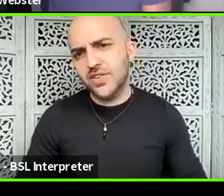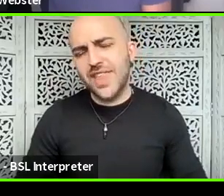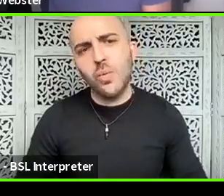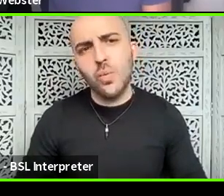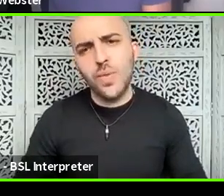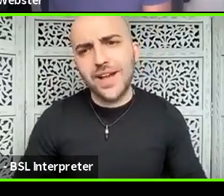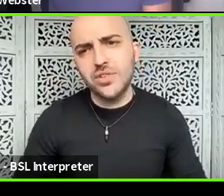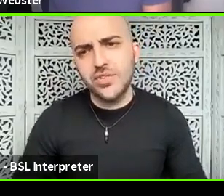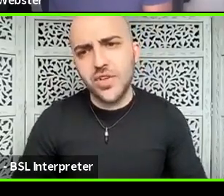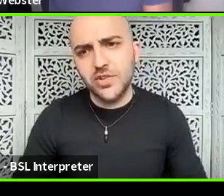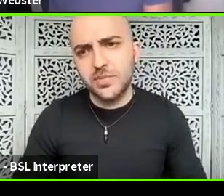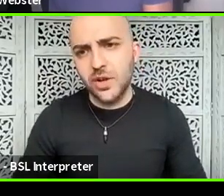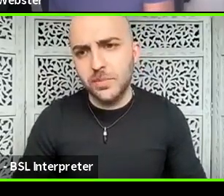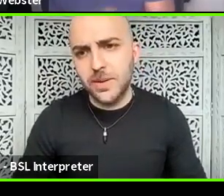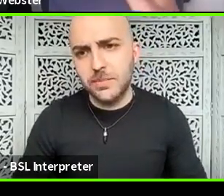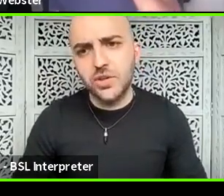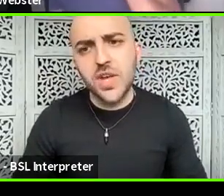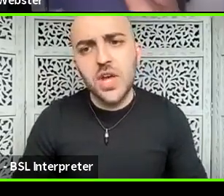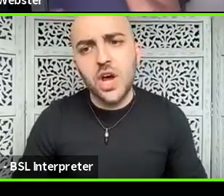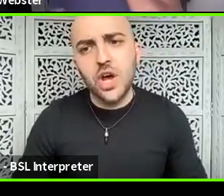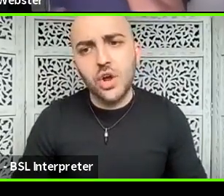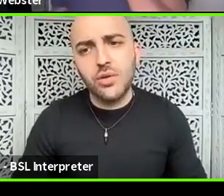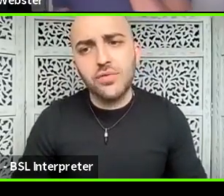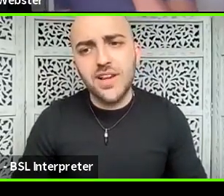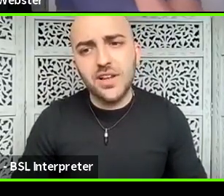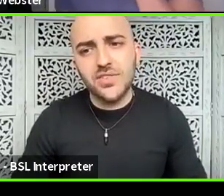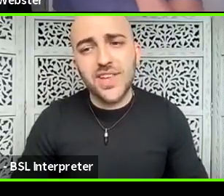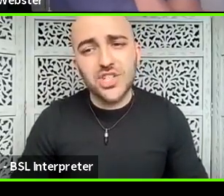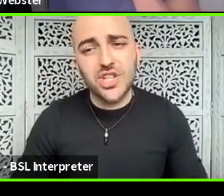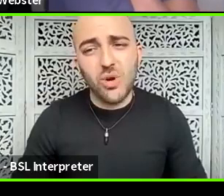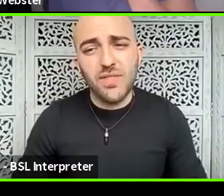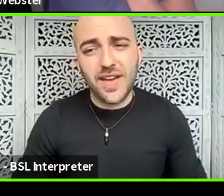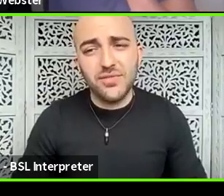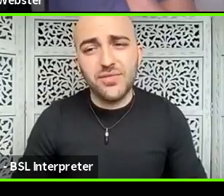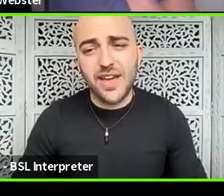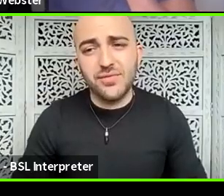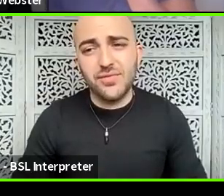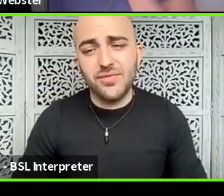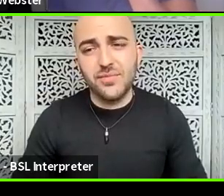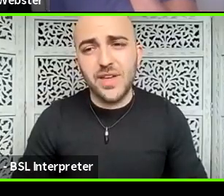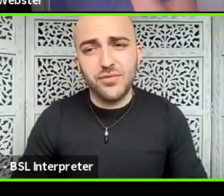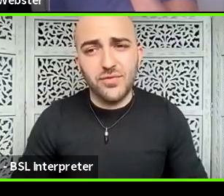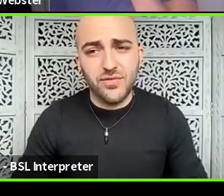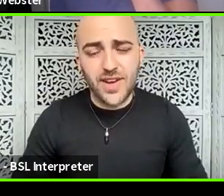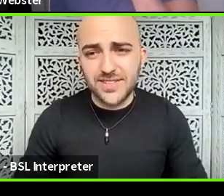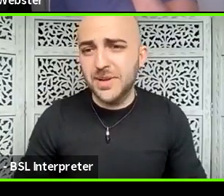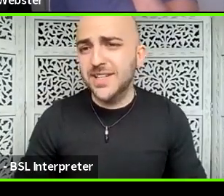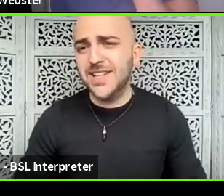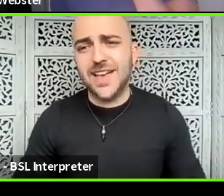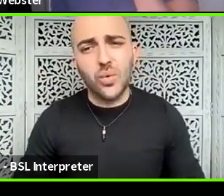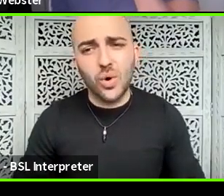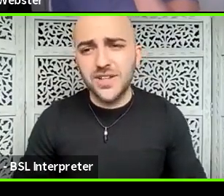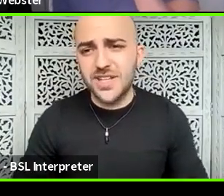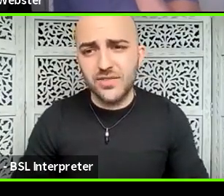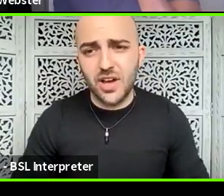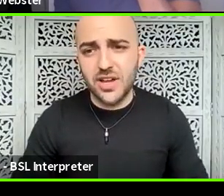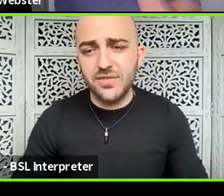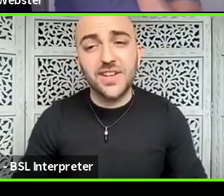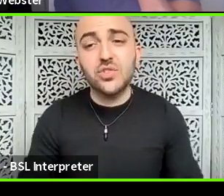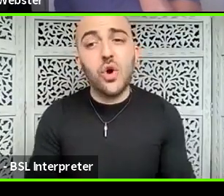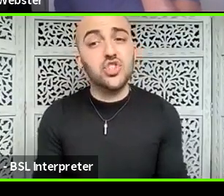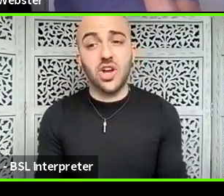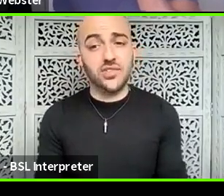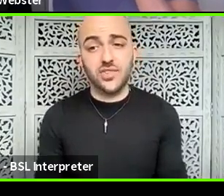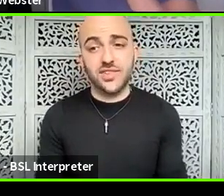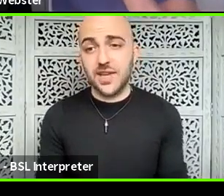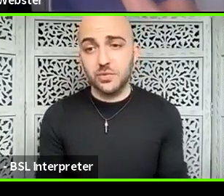to the office. And that concerns me a little bit because a lot of freelancers actually want that flexibility, that quality of life.